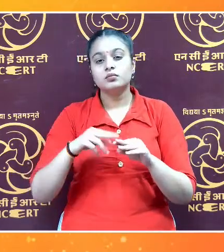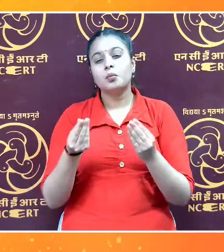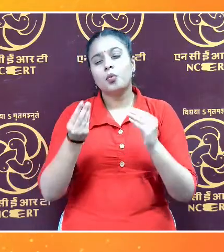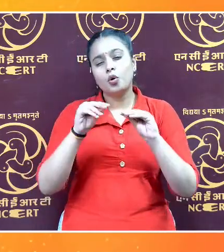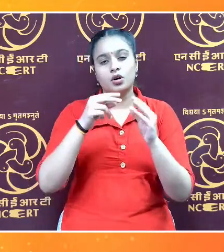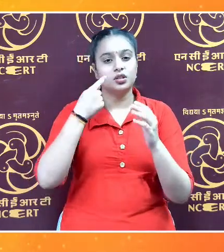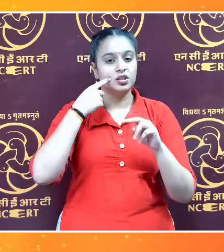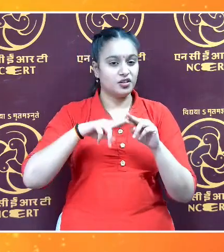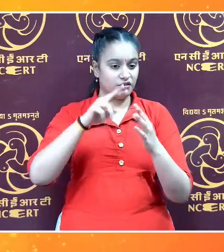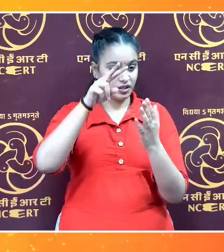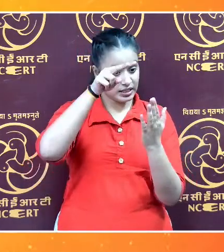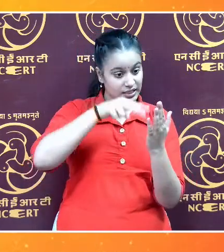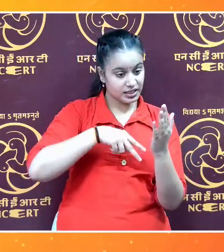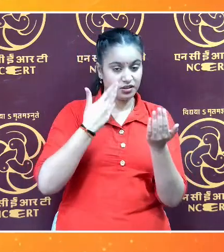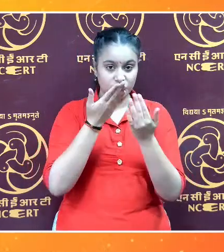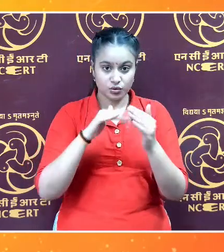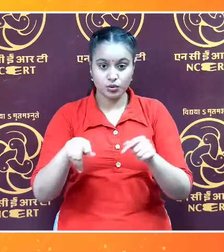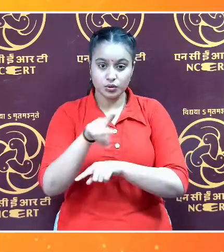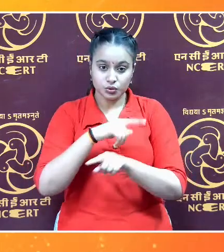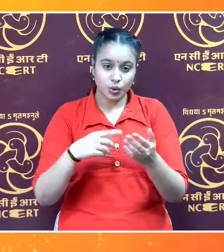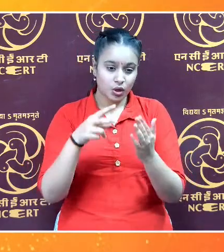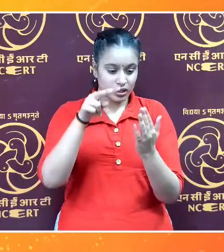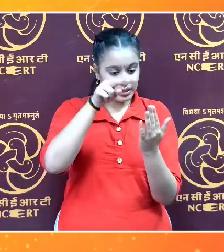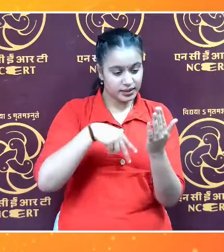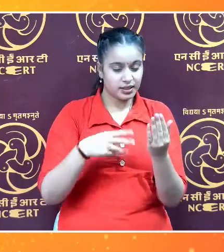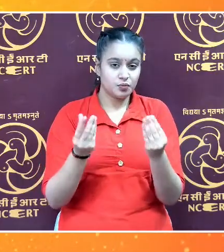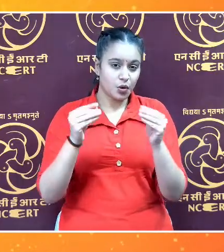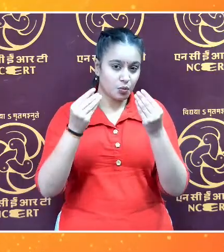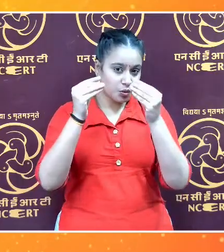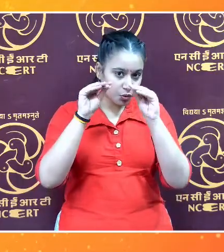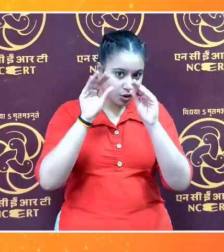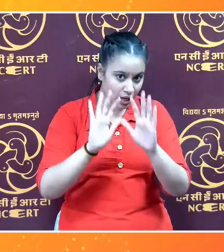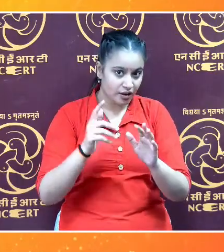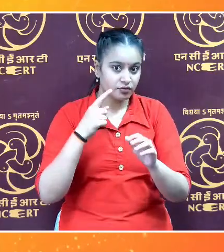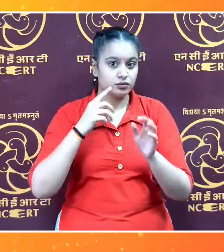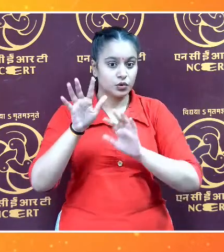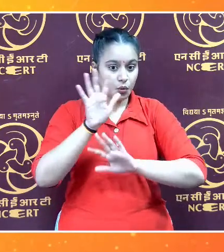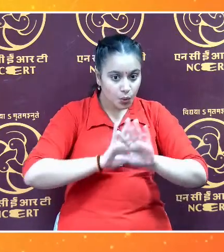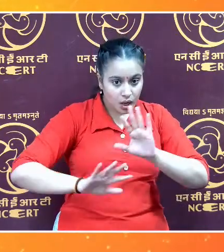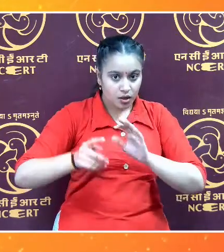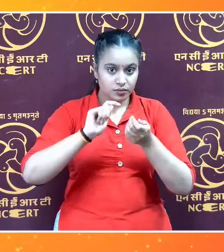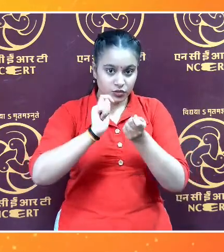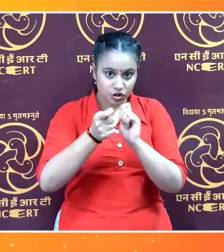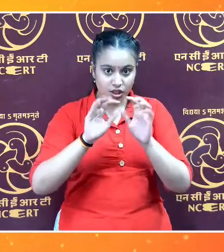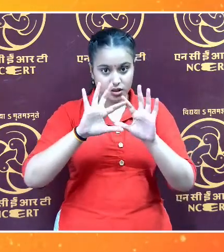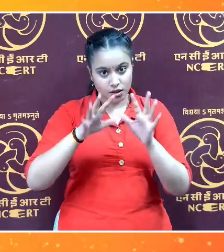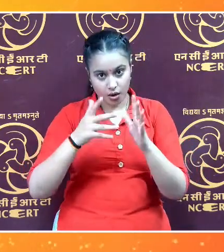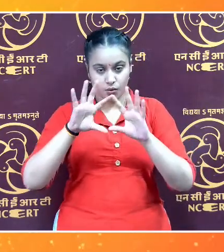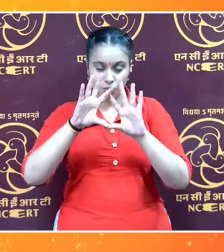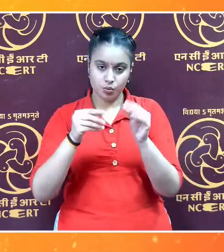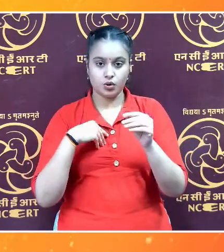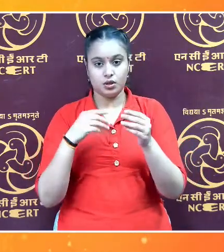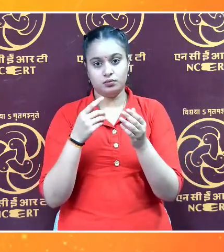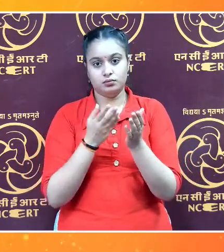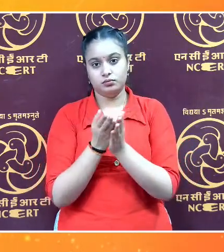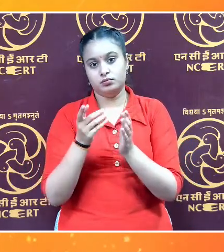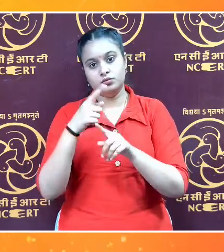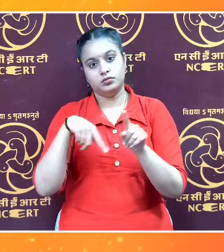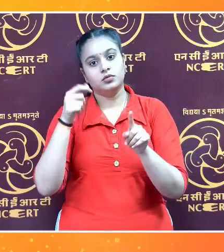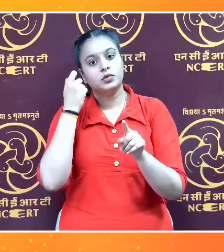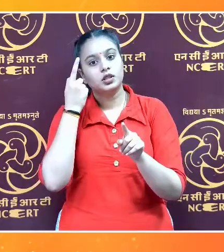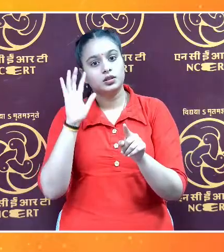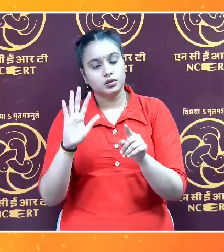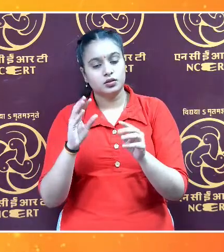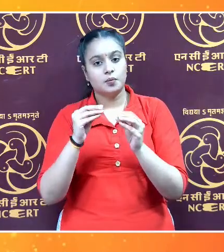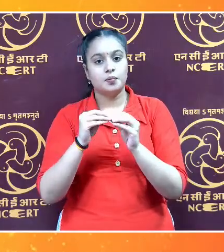reading. When our little learners will read more, they will come to know, yes, this verb changes into this, like this. Like break